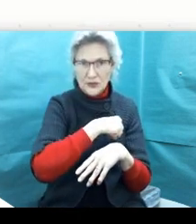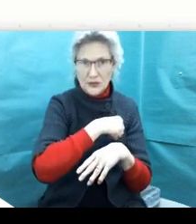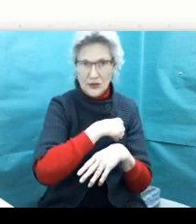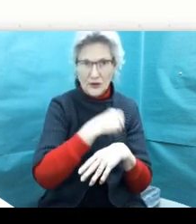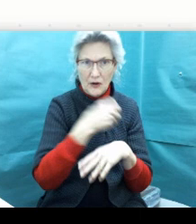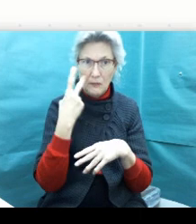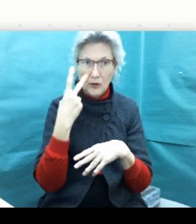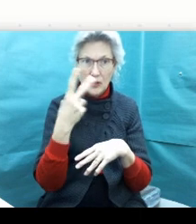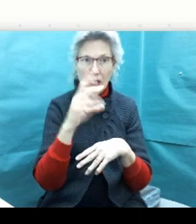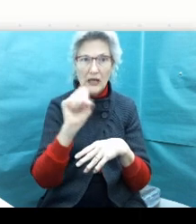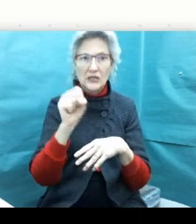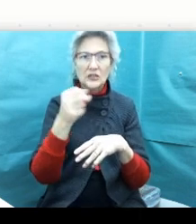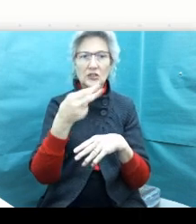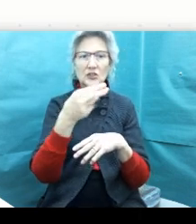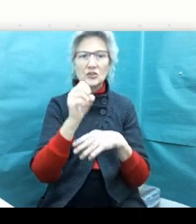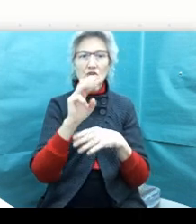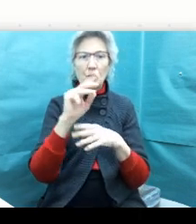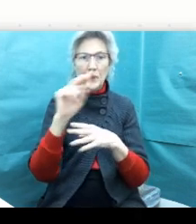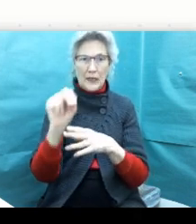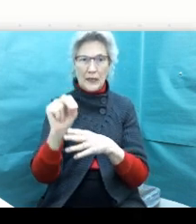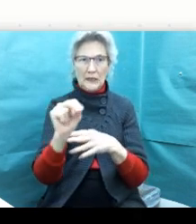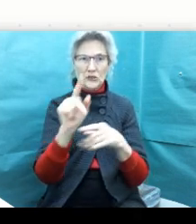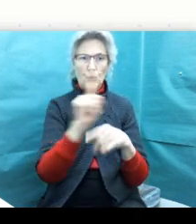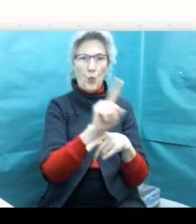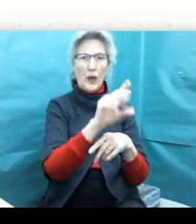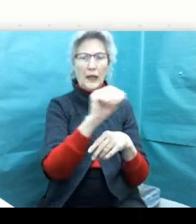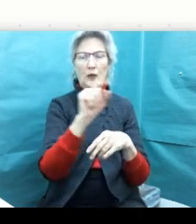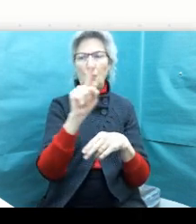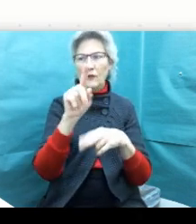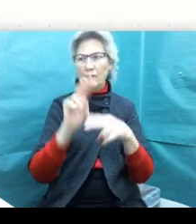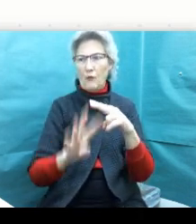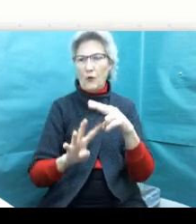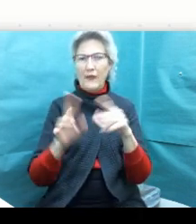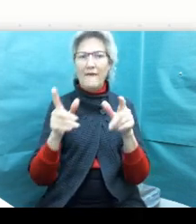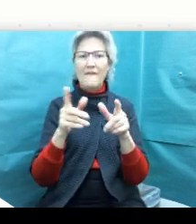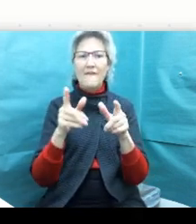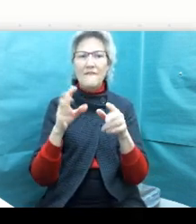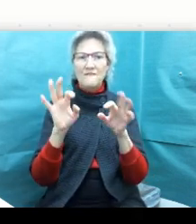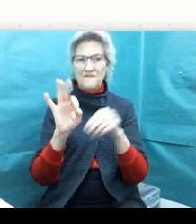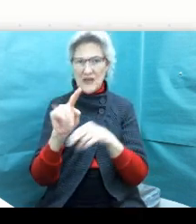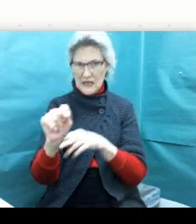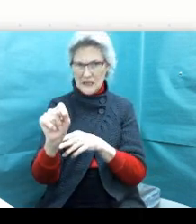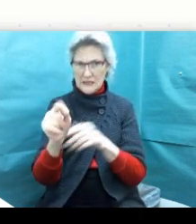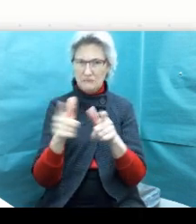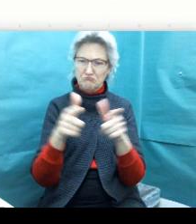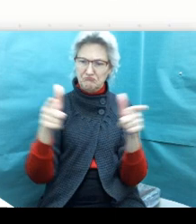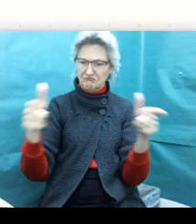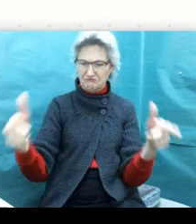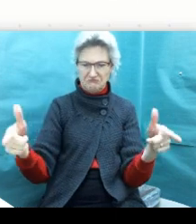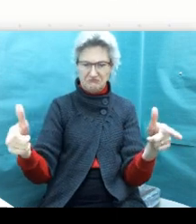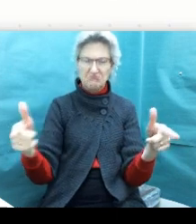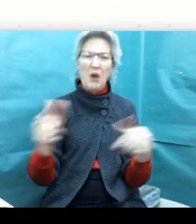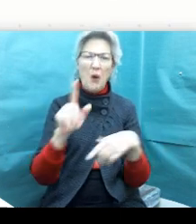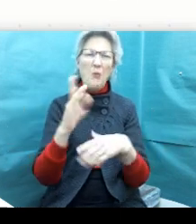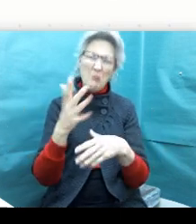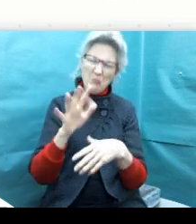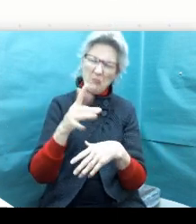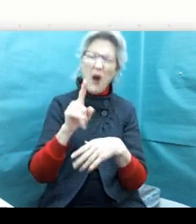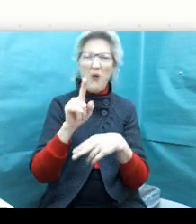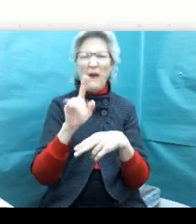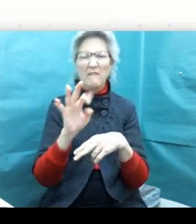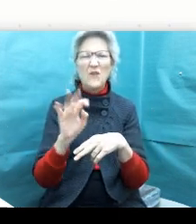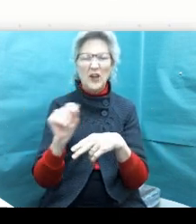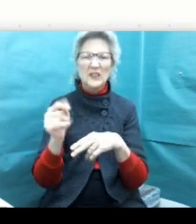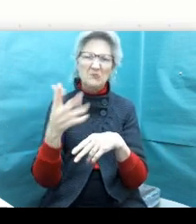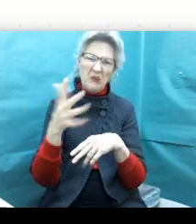at Sherman, and I see that Sherman is 1 1/4 feet. So he's about 1 foot long. We're just going to put